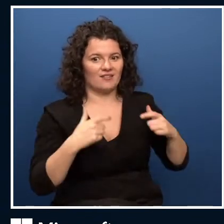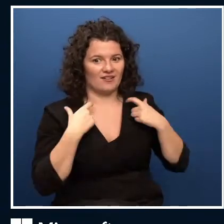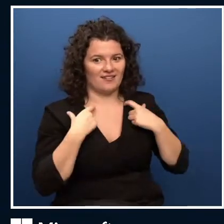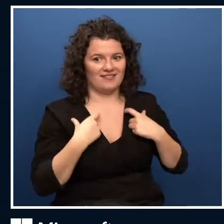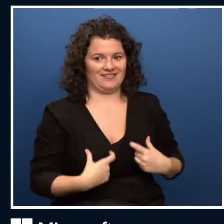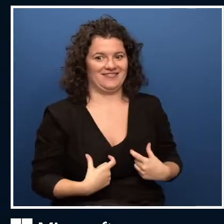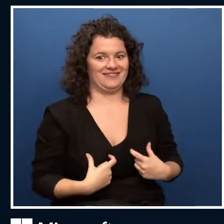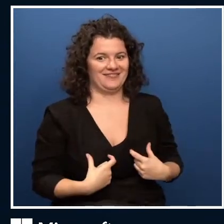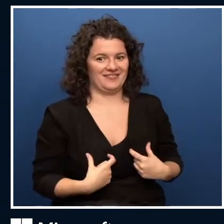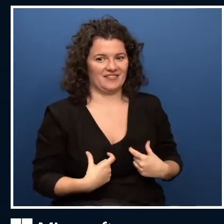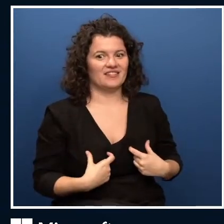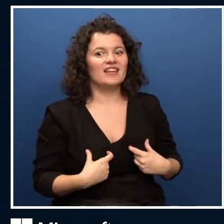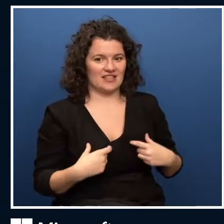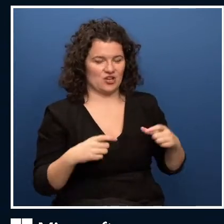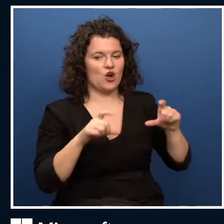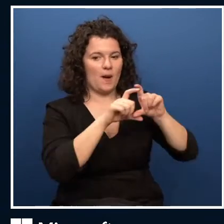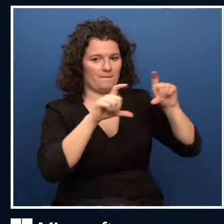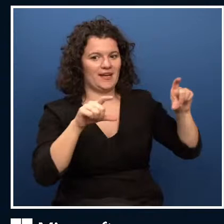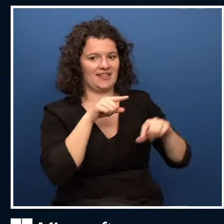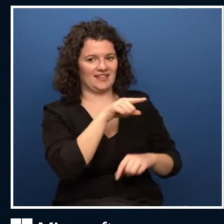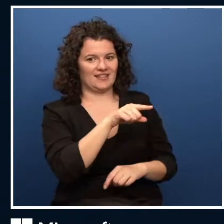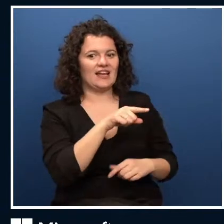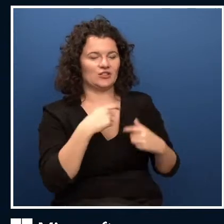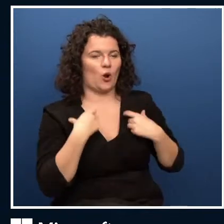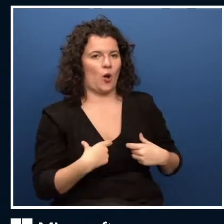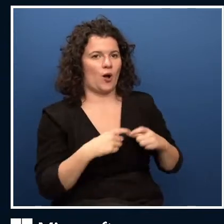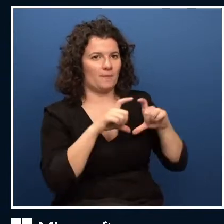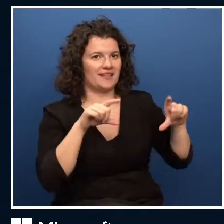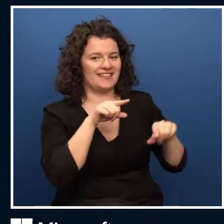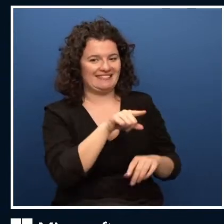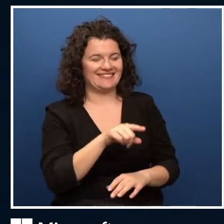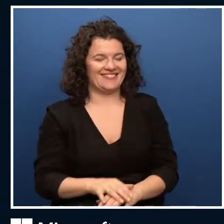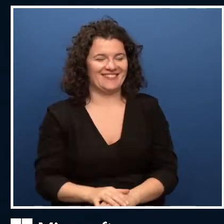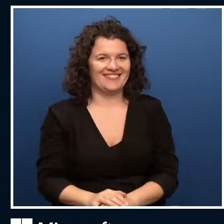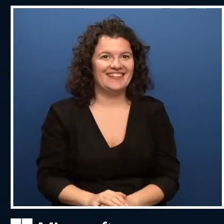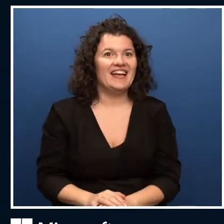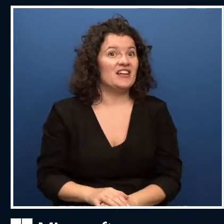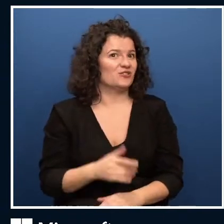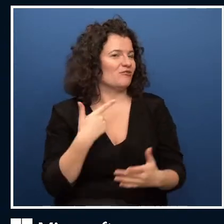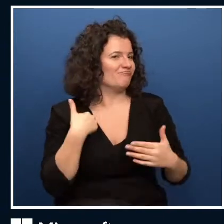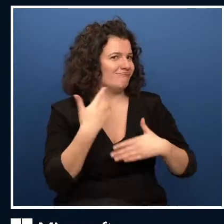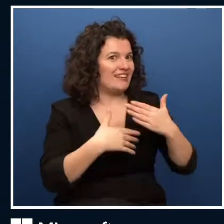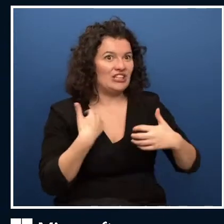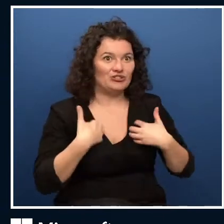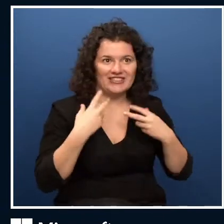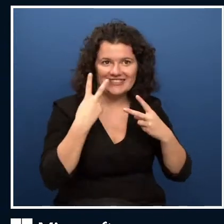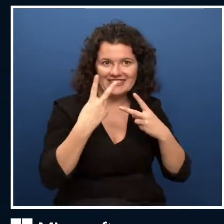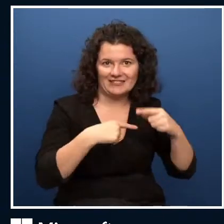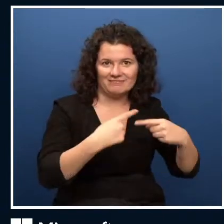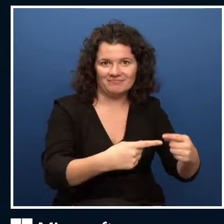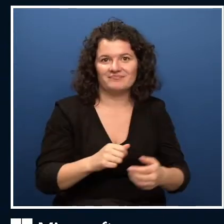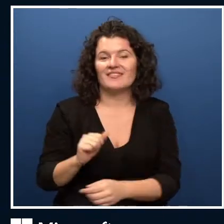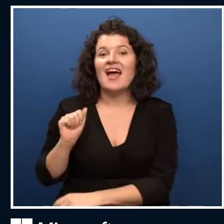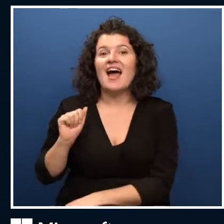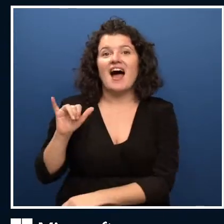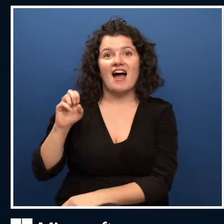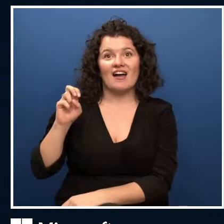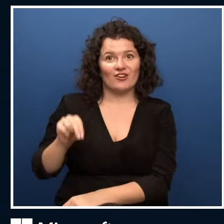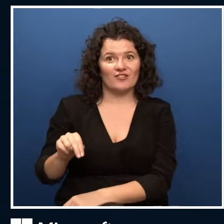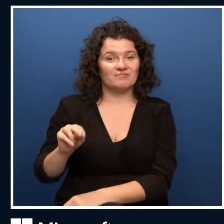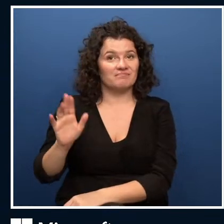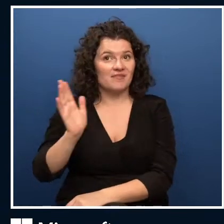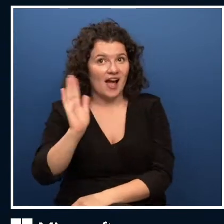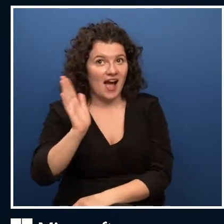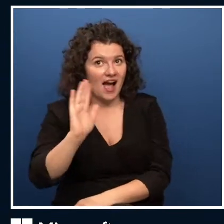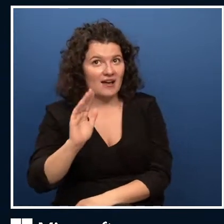today. Super, wonderful. Ayan, you want to go next? Yeah, sure. So hi, everyone. I am Ayan, final year